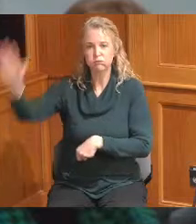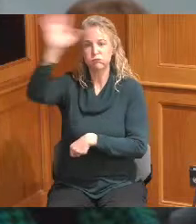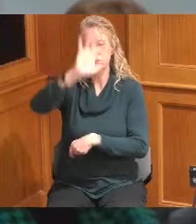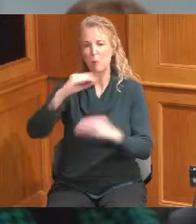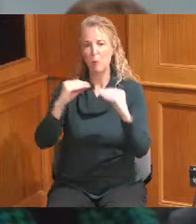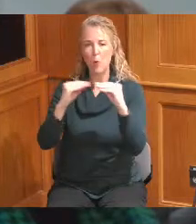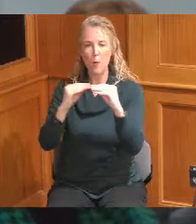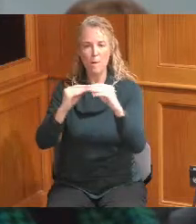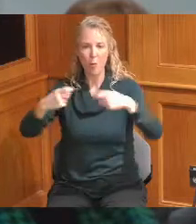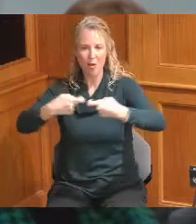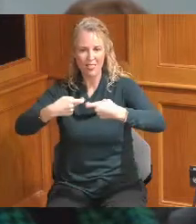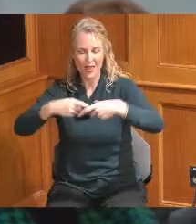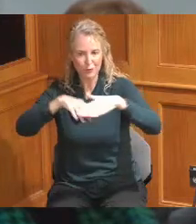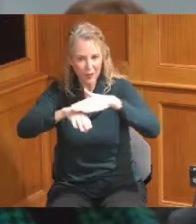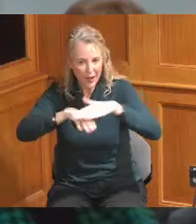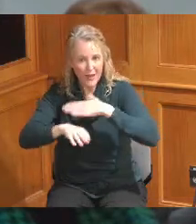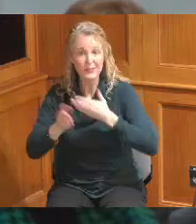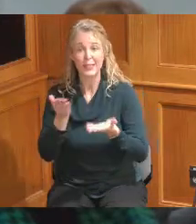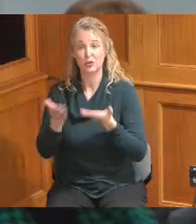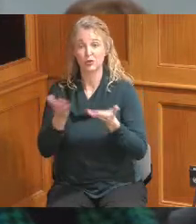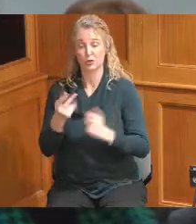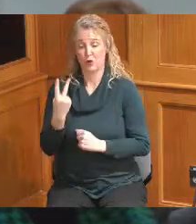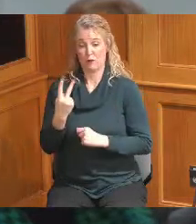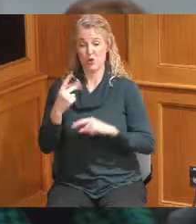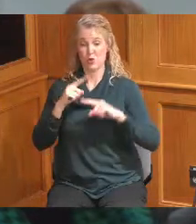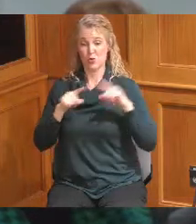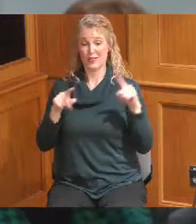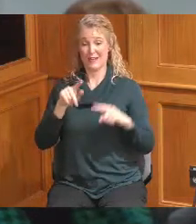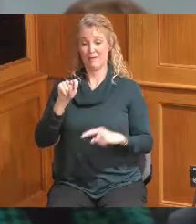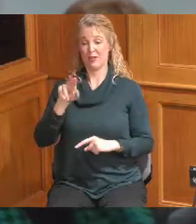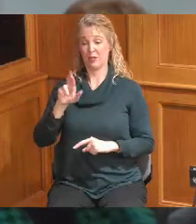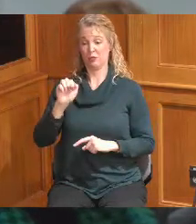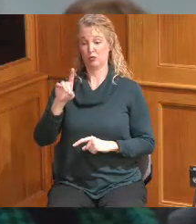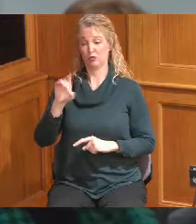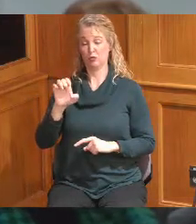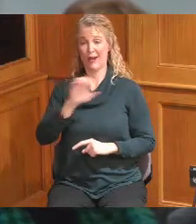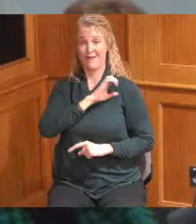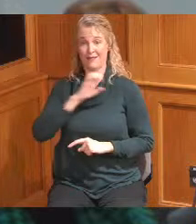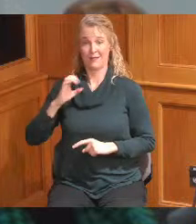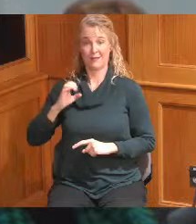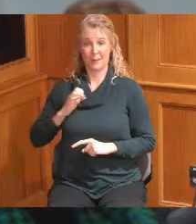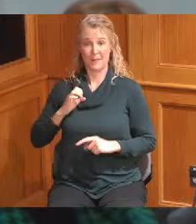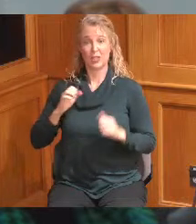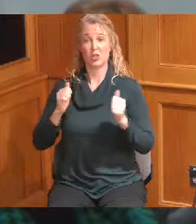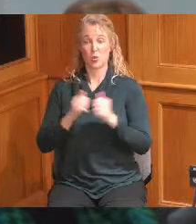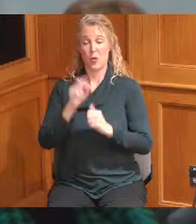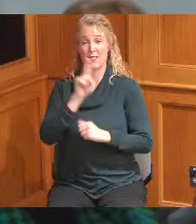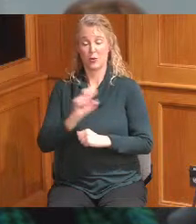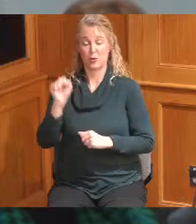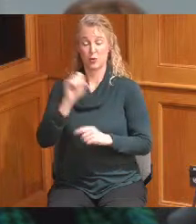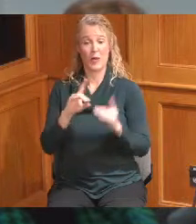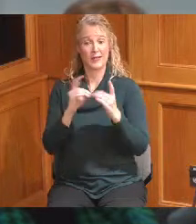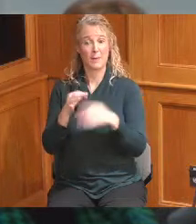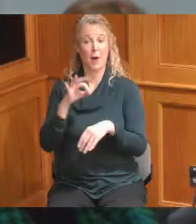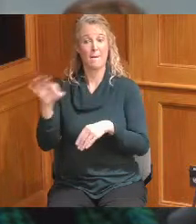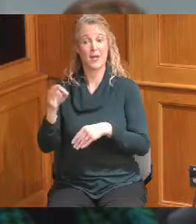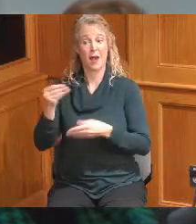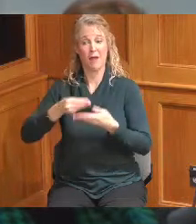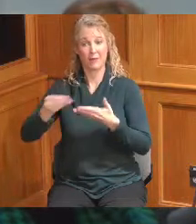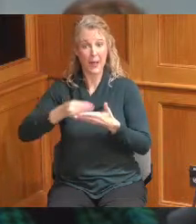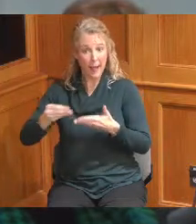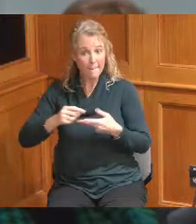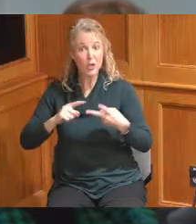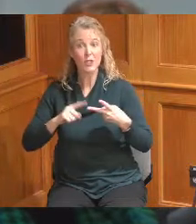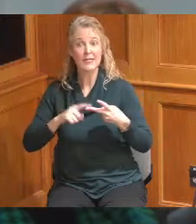continent of Africa, and served in 2 trade missions with the U.S. Department of Commerce and the U.S. Department of